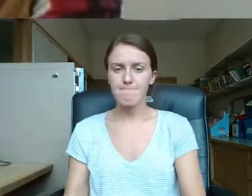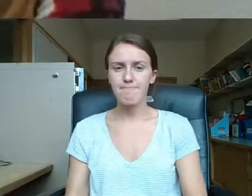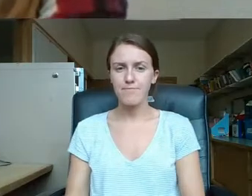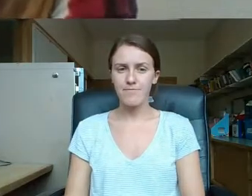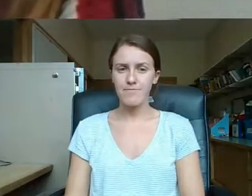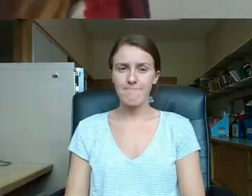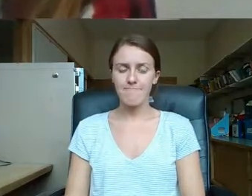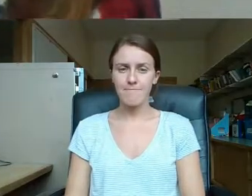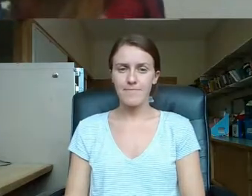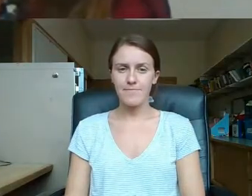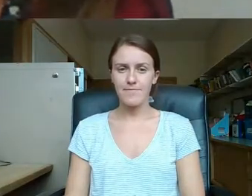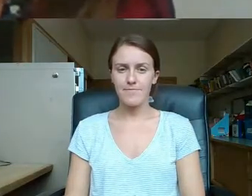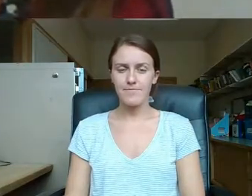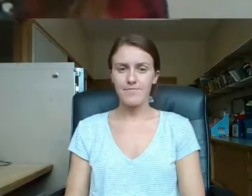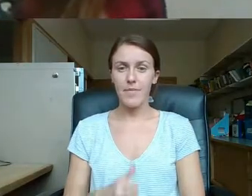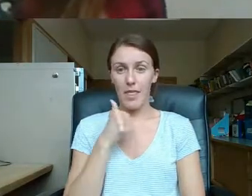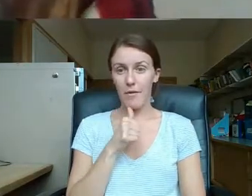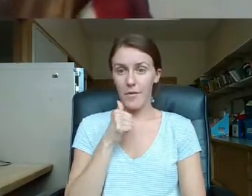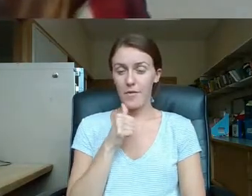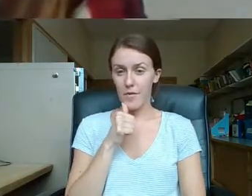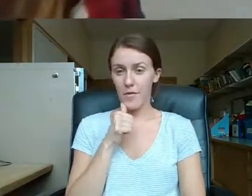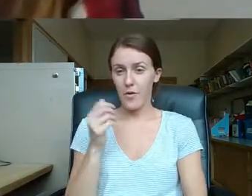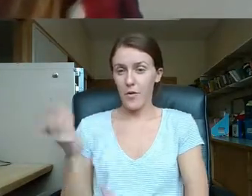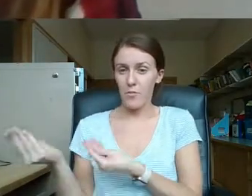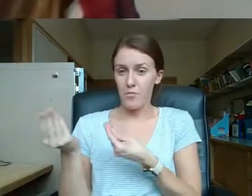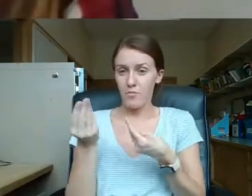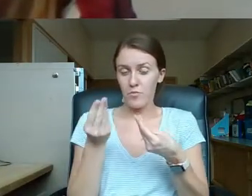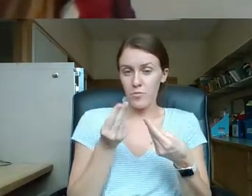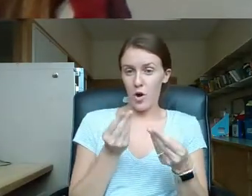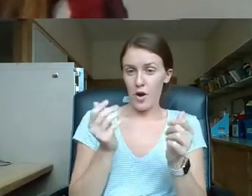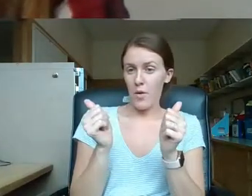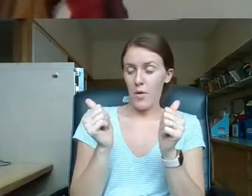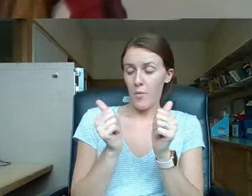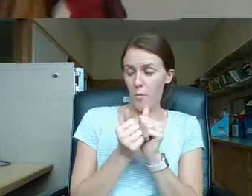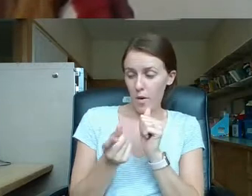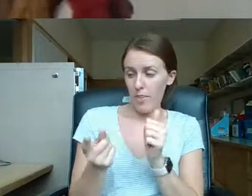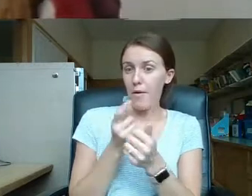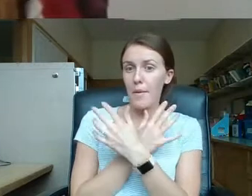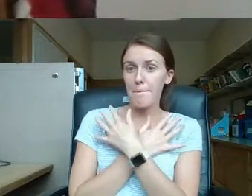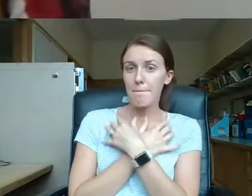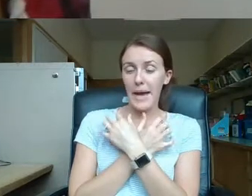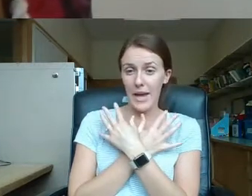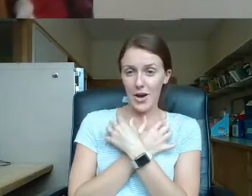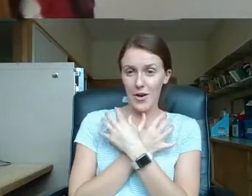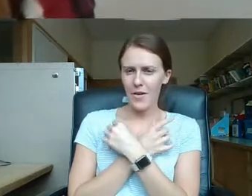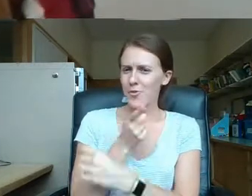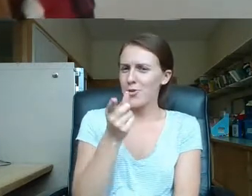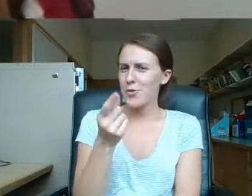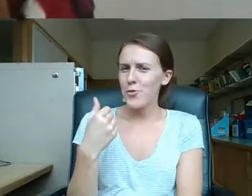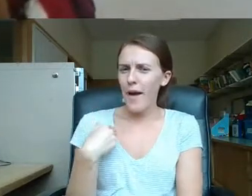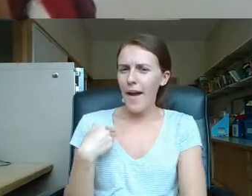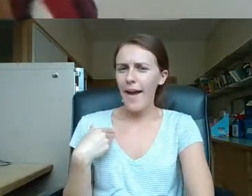And as always on such trips, Lisa got to carry around her bear, Corduroy. Did you have a